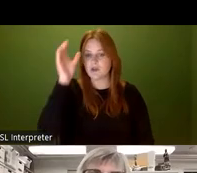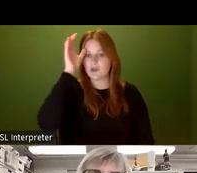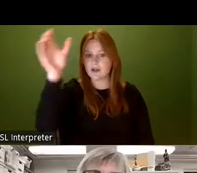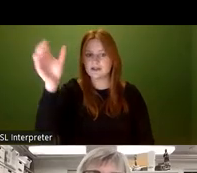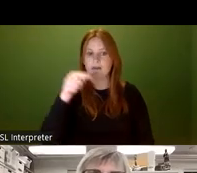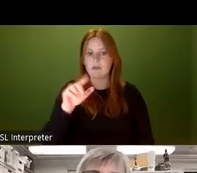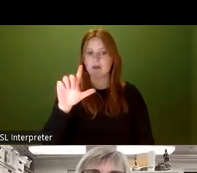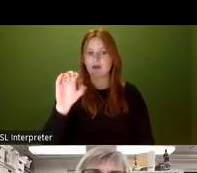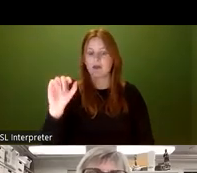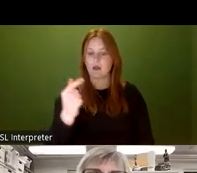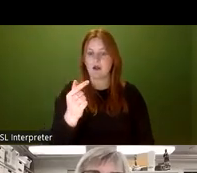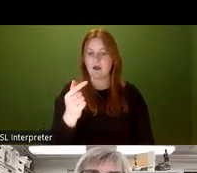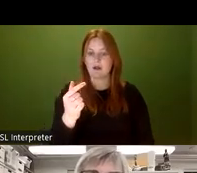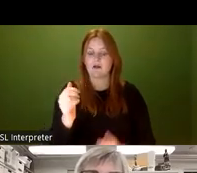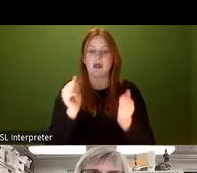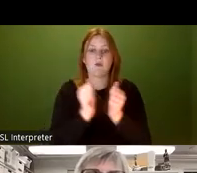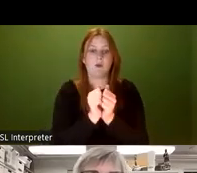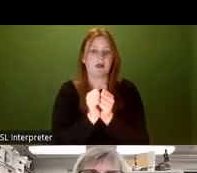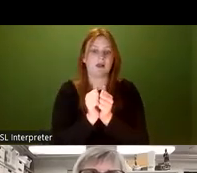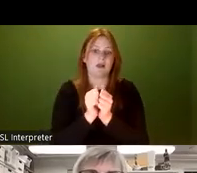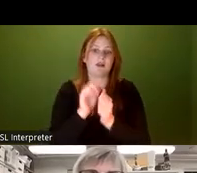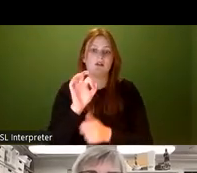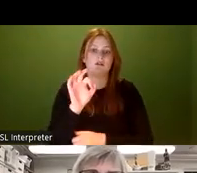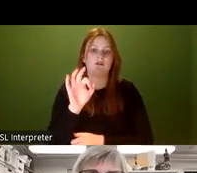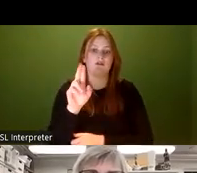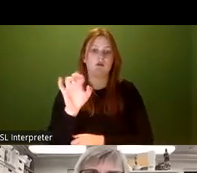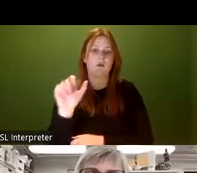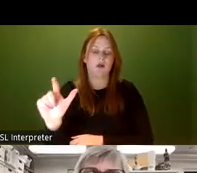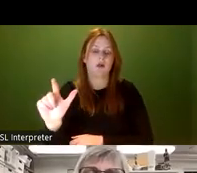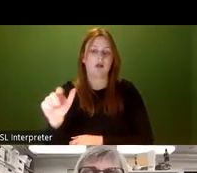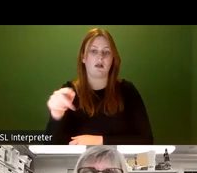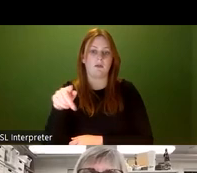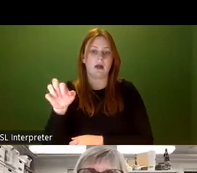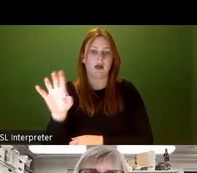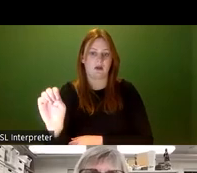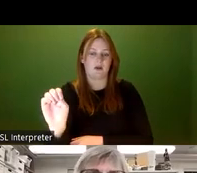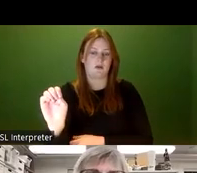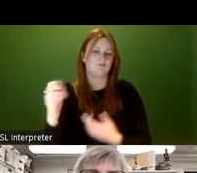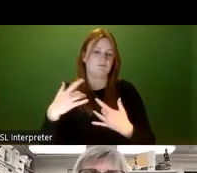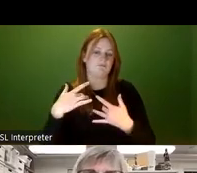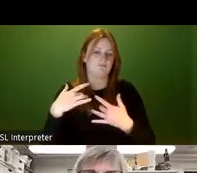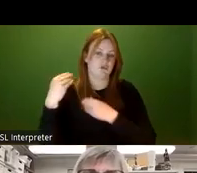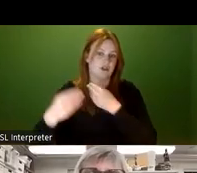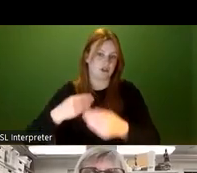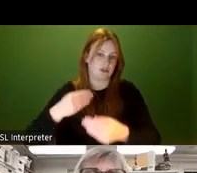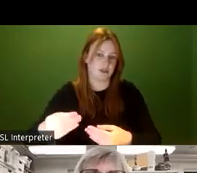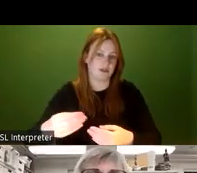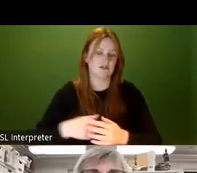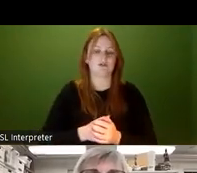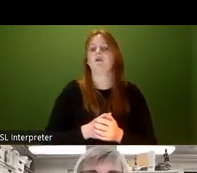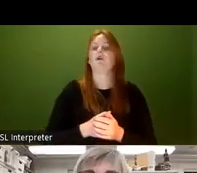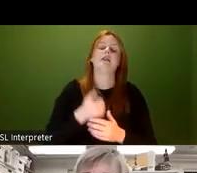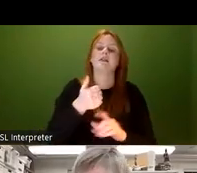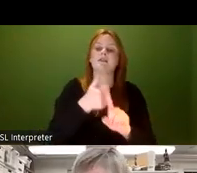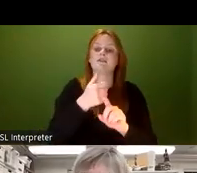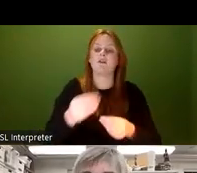logs that would fuel a pyre traditionally. So they provide their own fuel, and then through